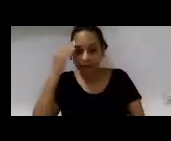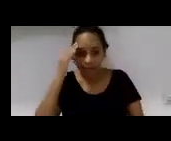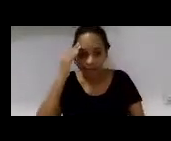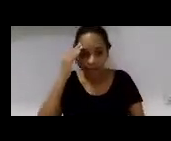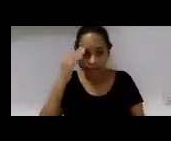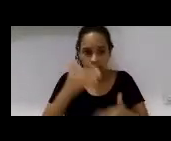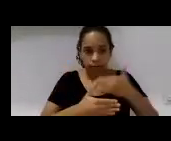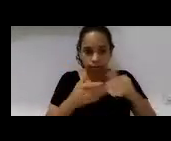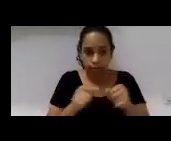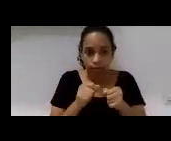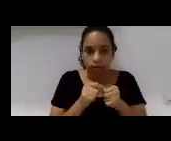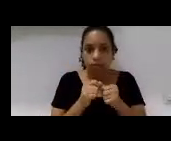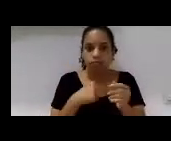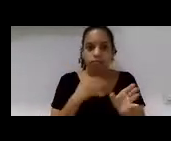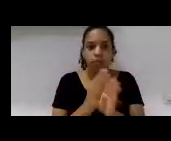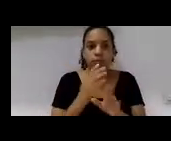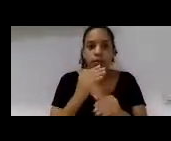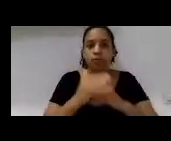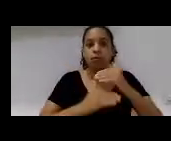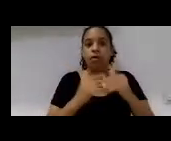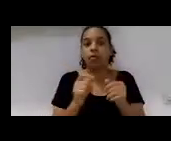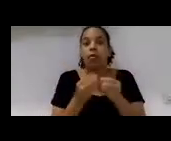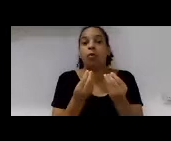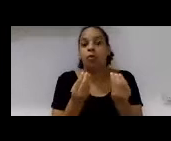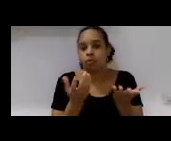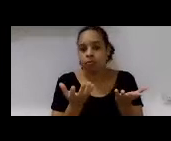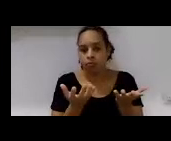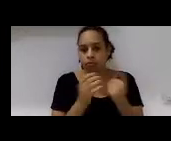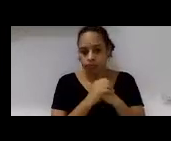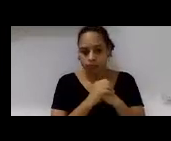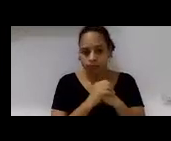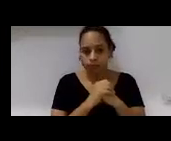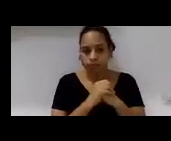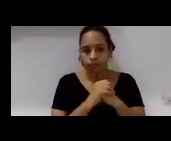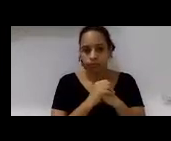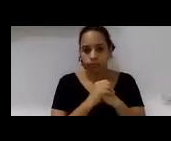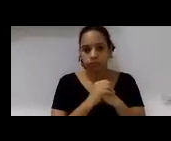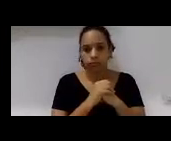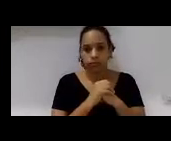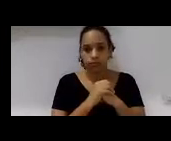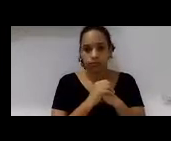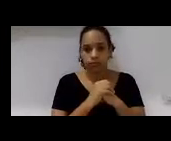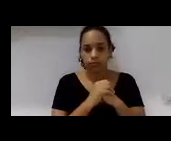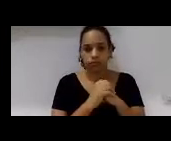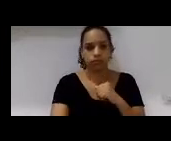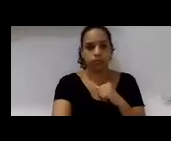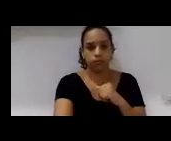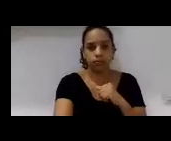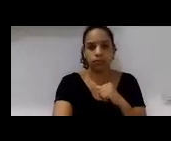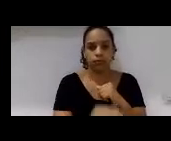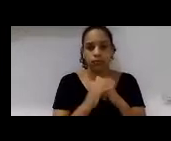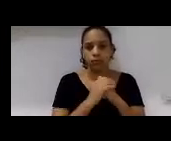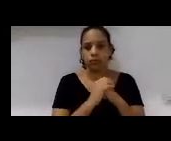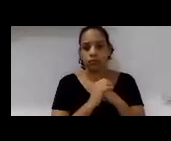contradictions that drive change and development. When we look at the present moment, a nation